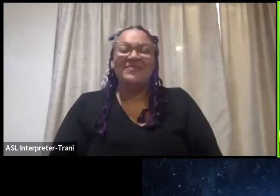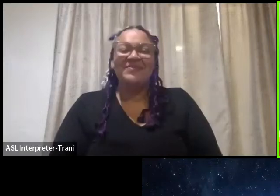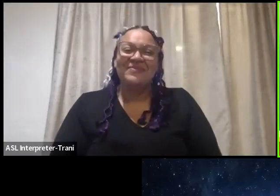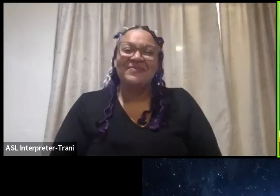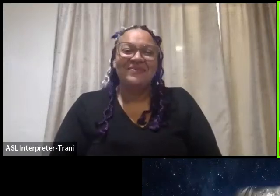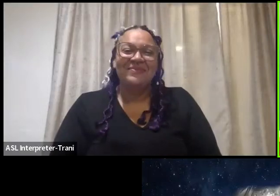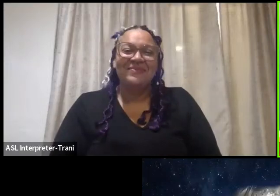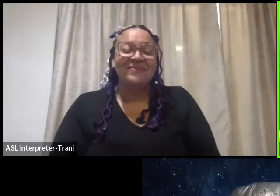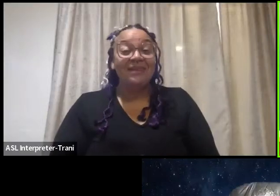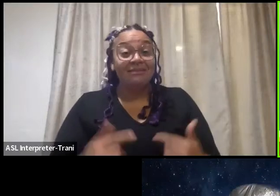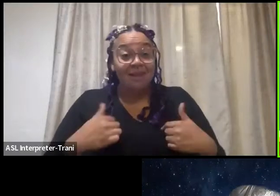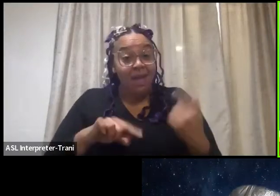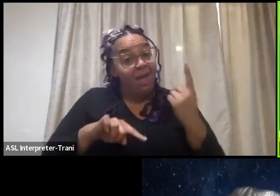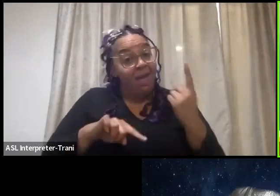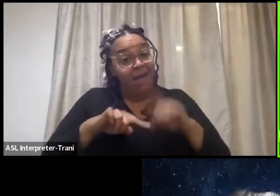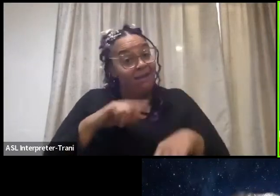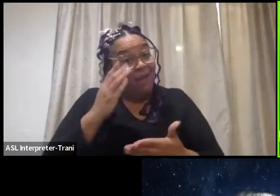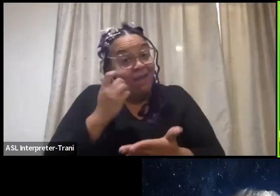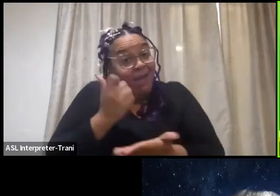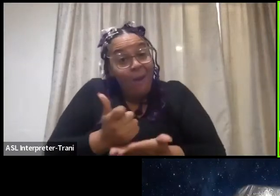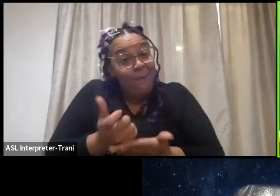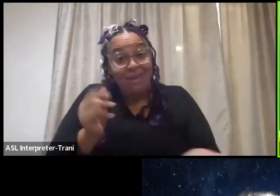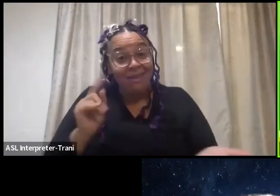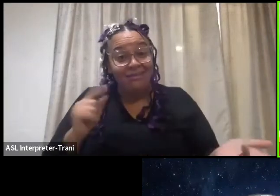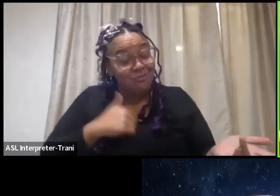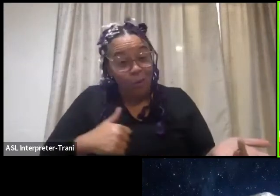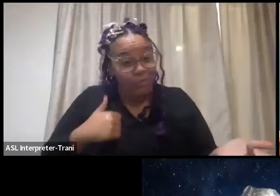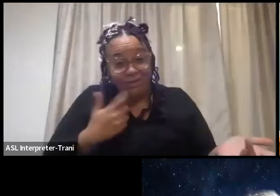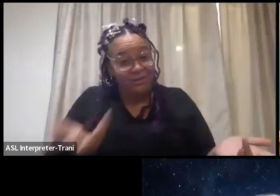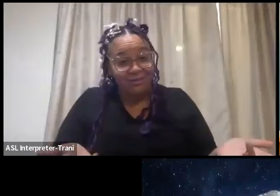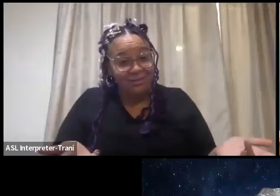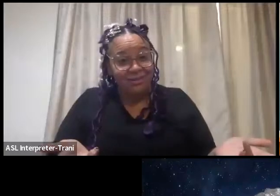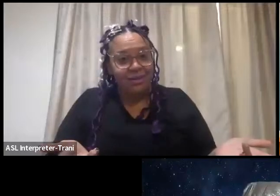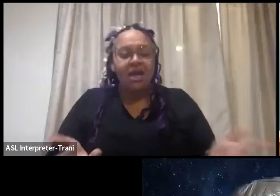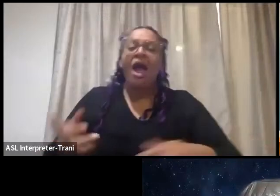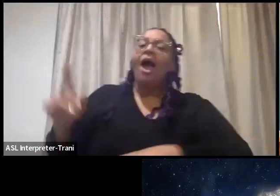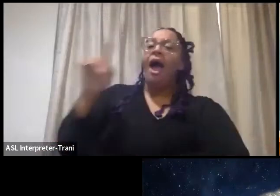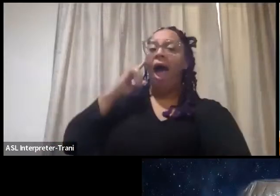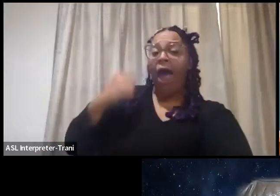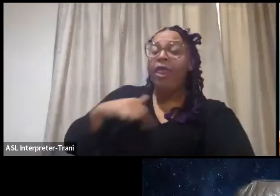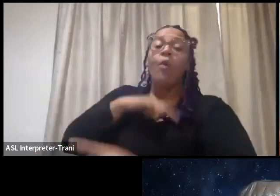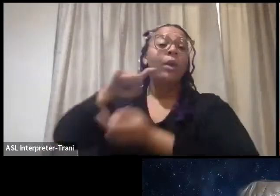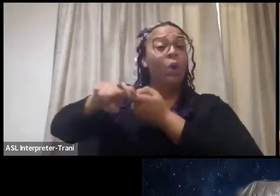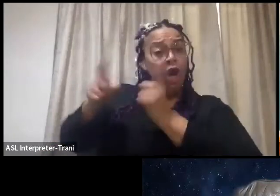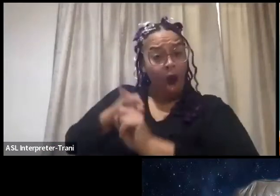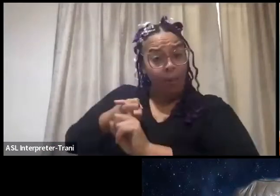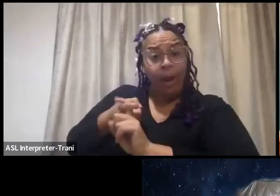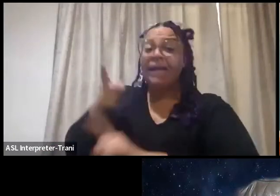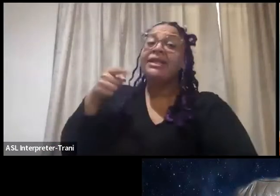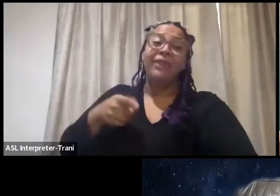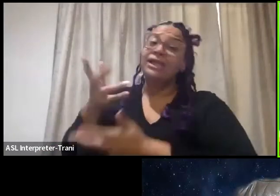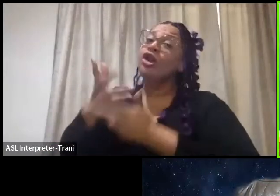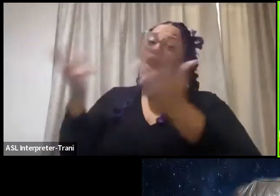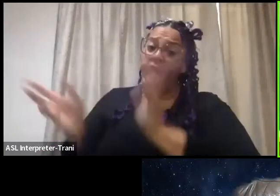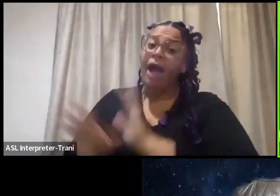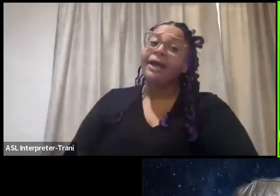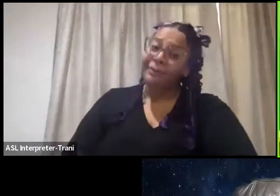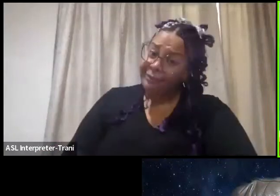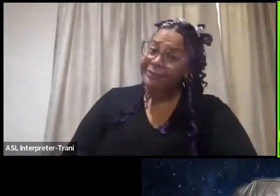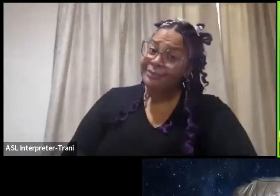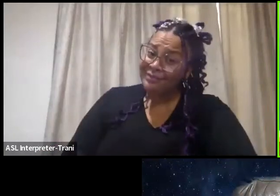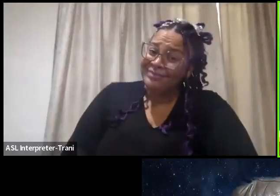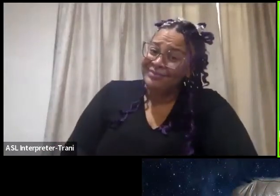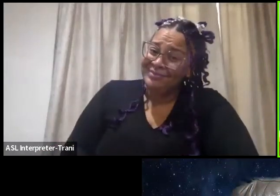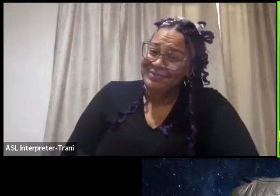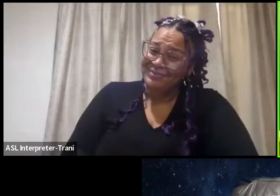I can't help it. I can't help it. I thought we were comrades. This is really a lot.